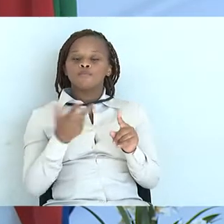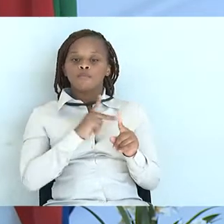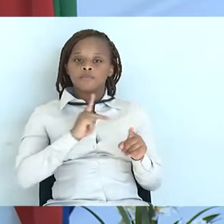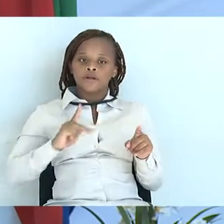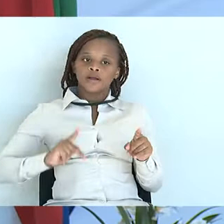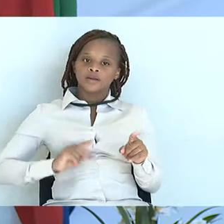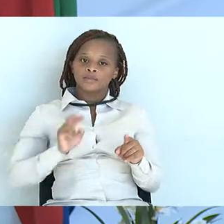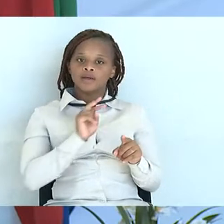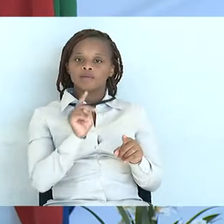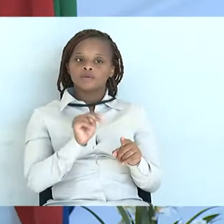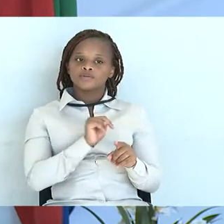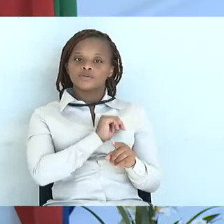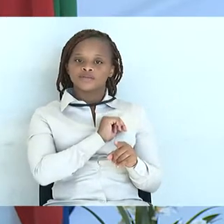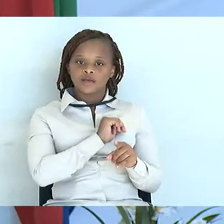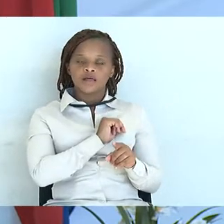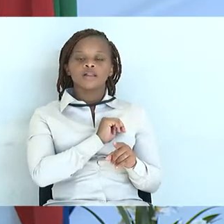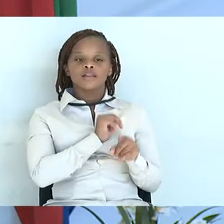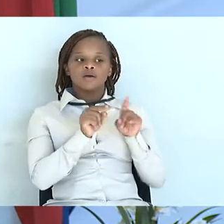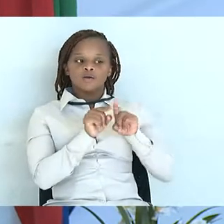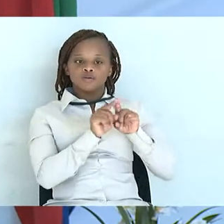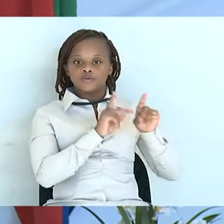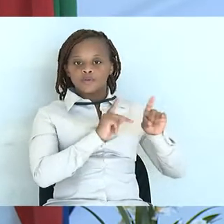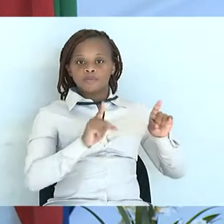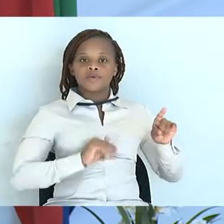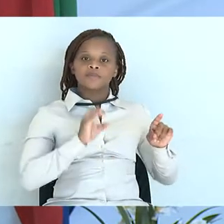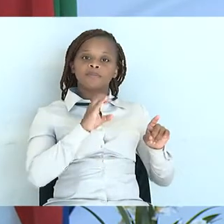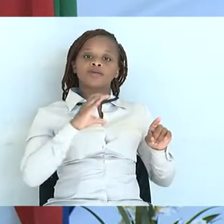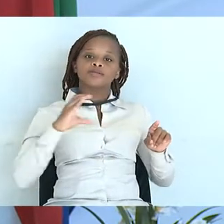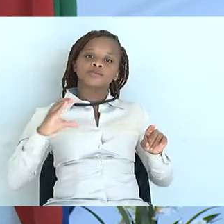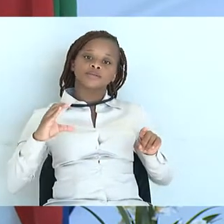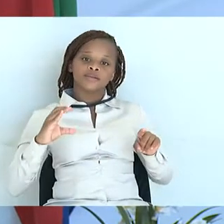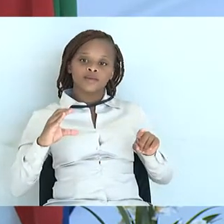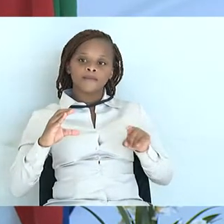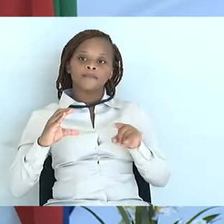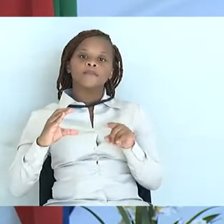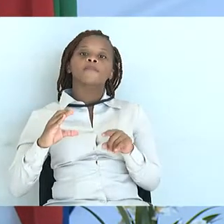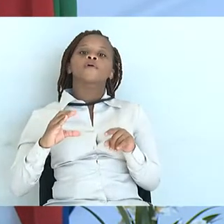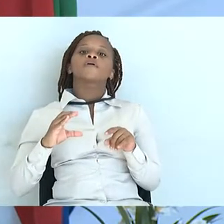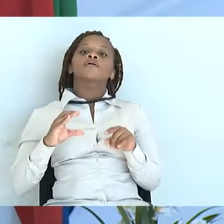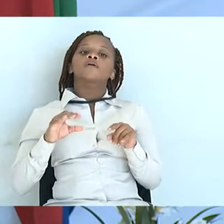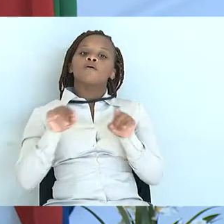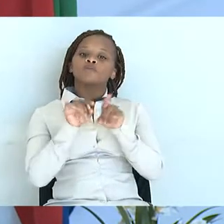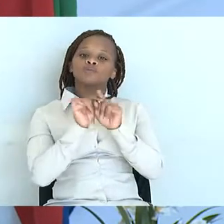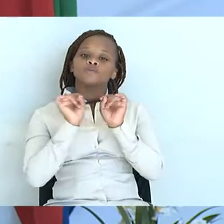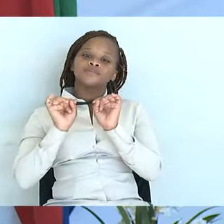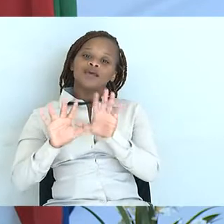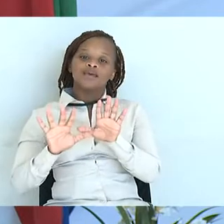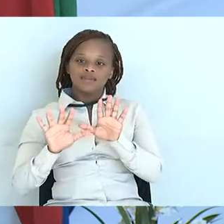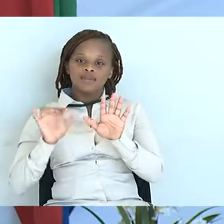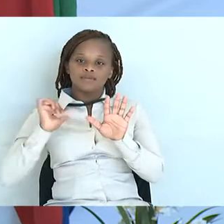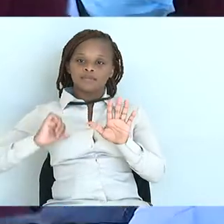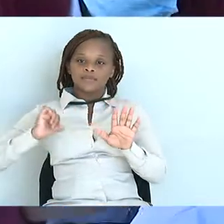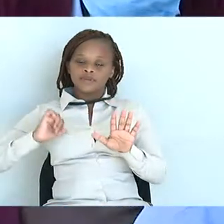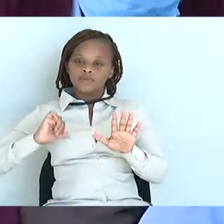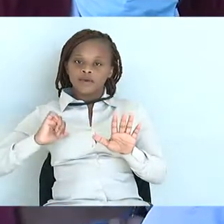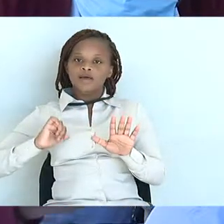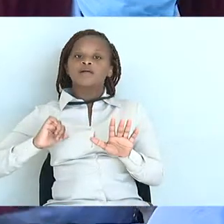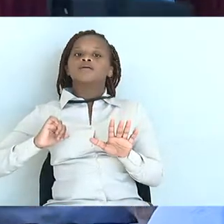Premier of the Eastern Cape, and 10 municipalities have supported already out of the